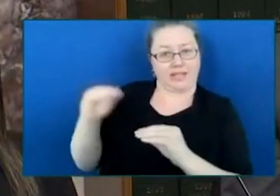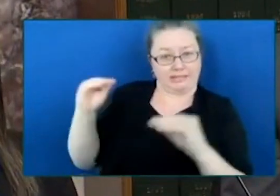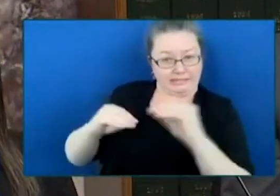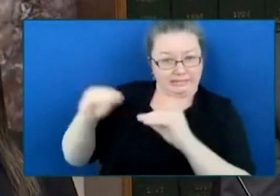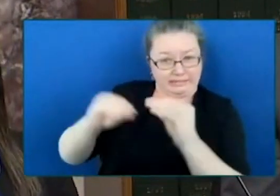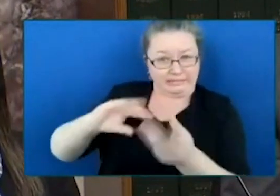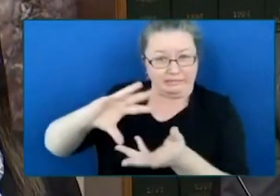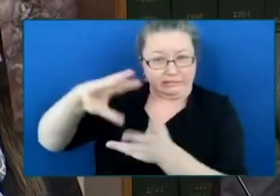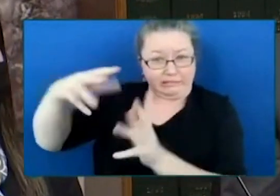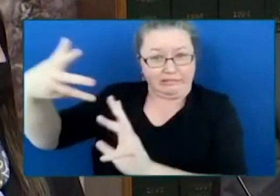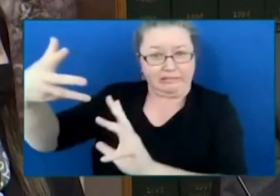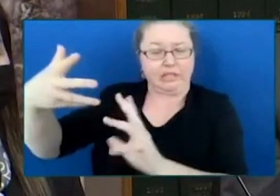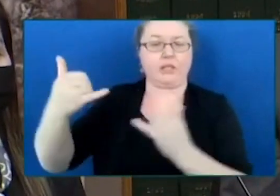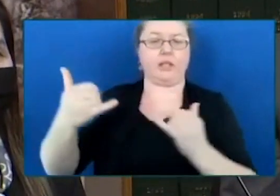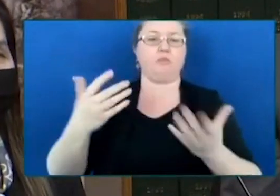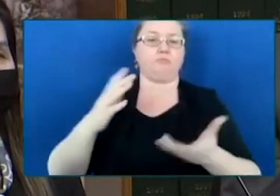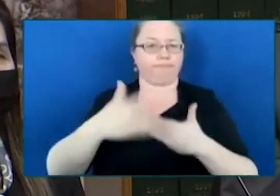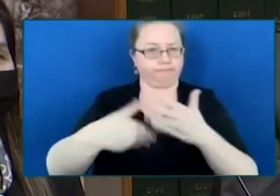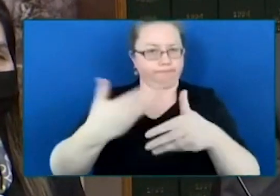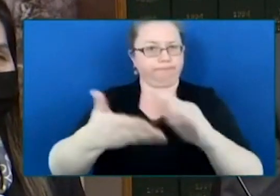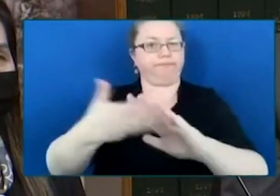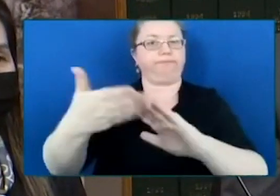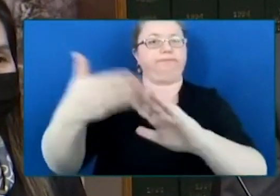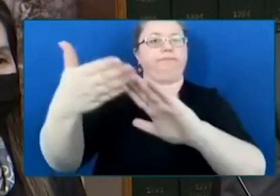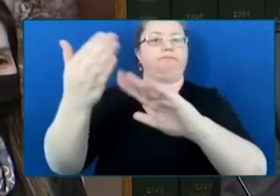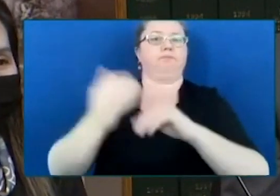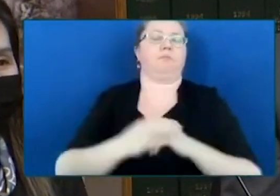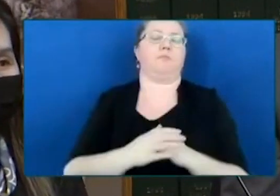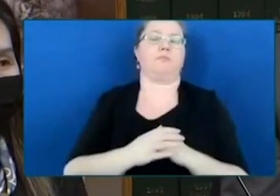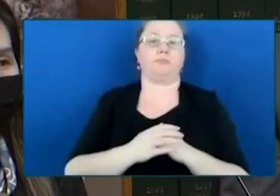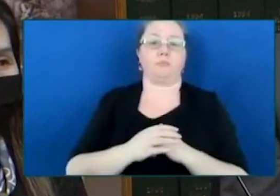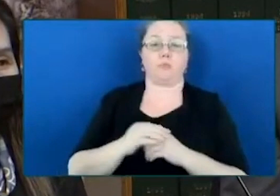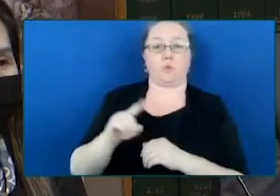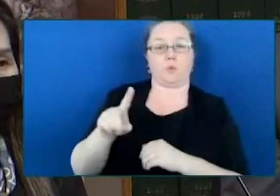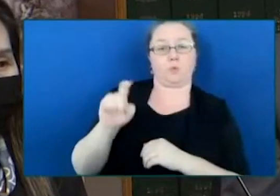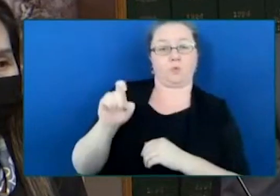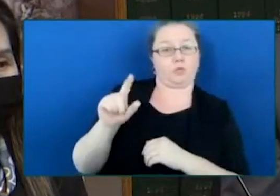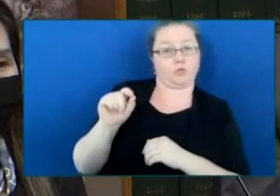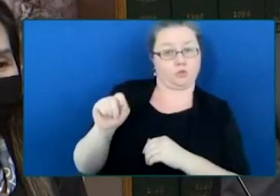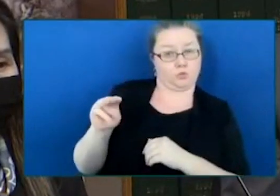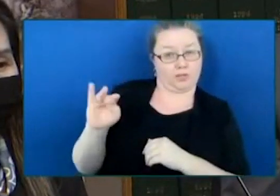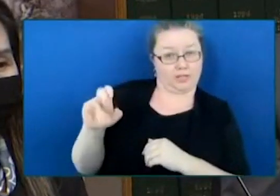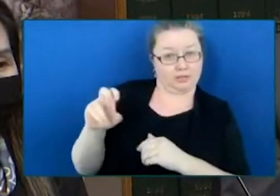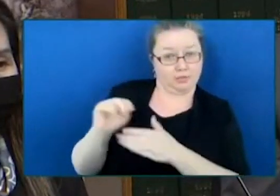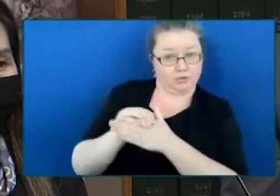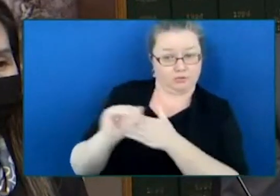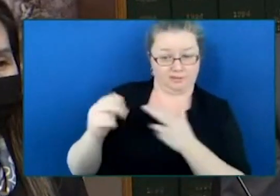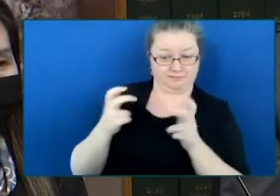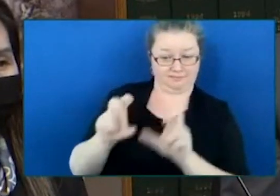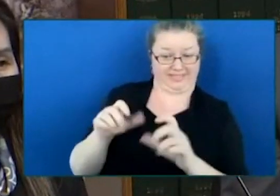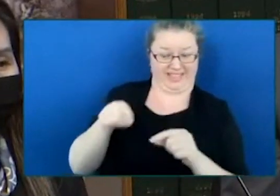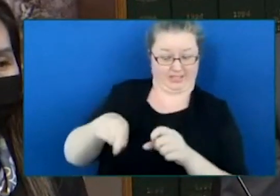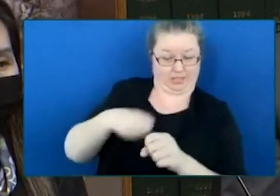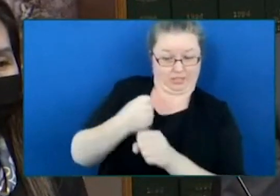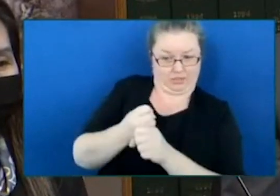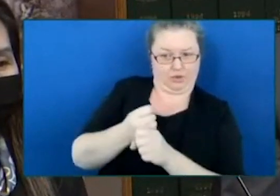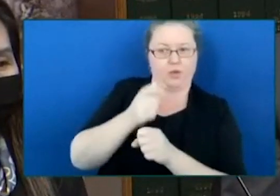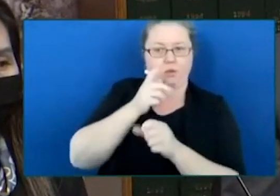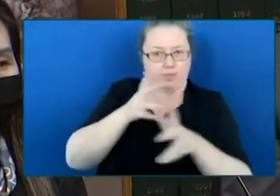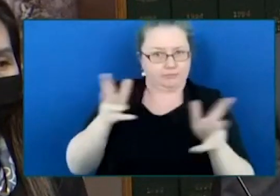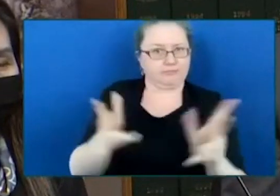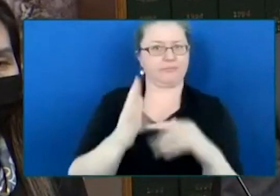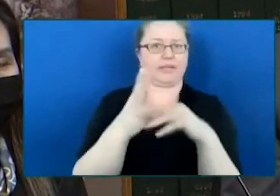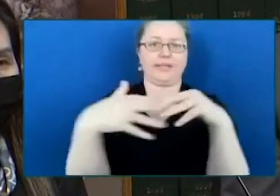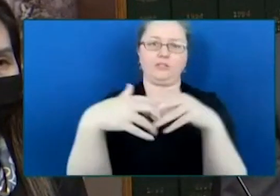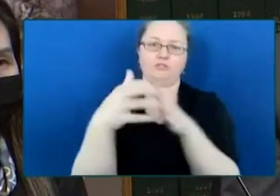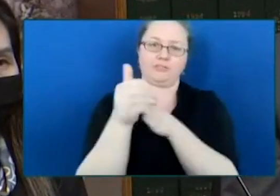disasters. A total of $120 million provided this year will support the Community Emergency Preparedness Fund and Indigenous-led emergency